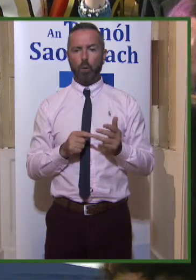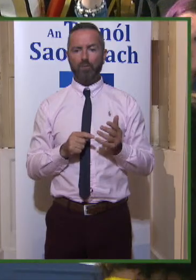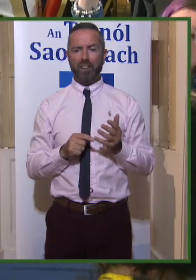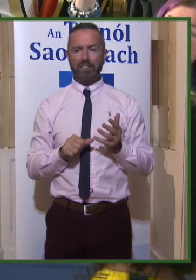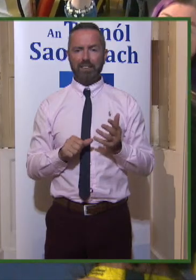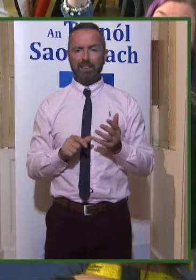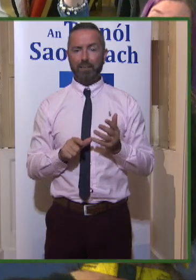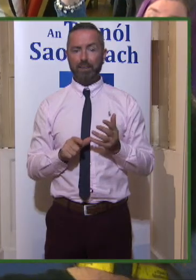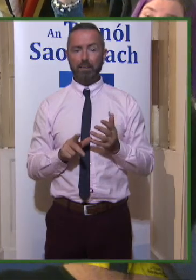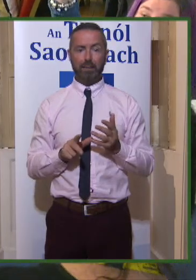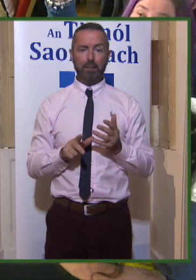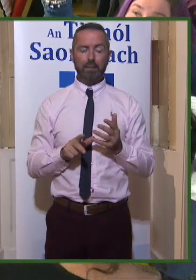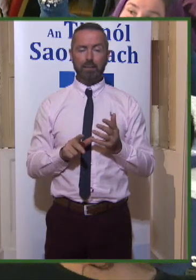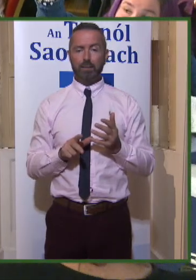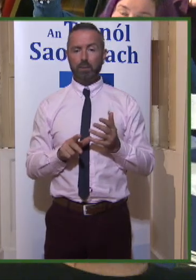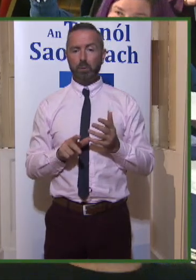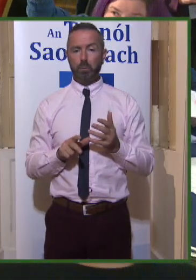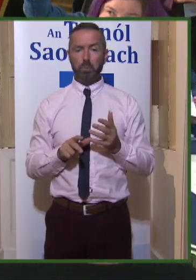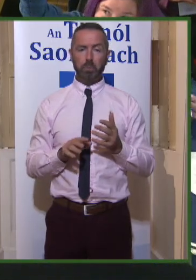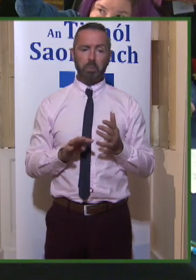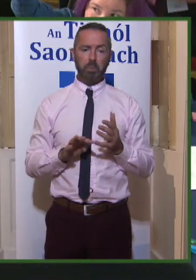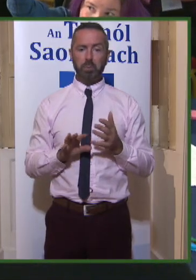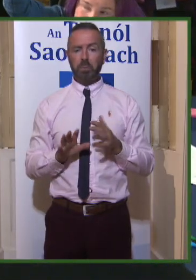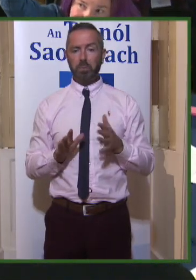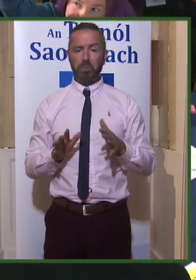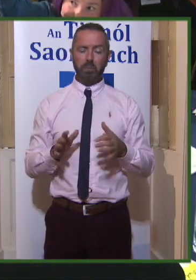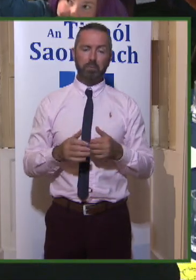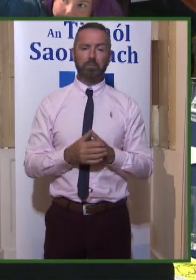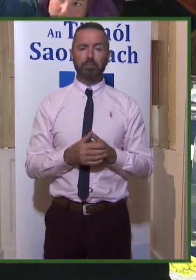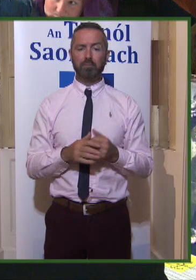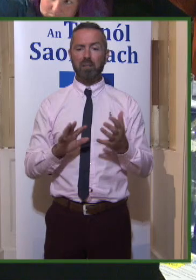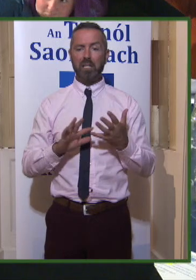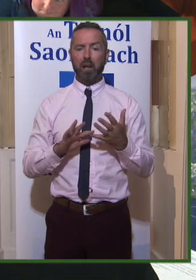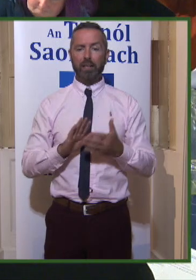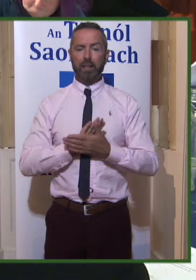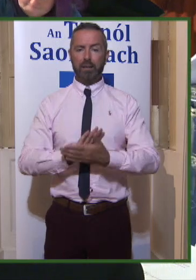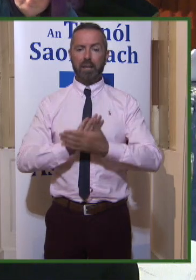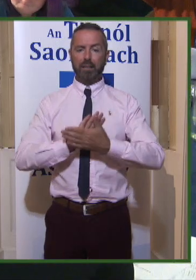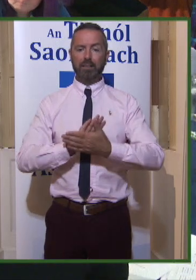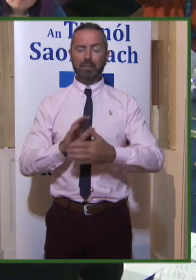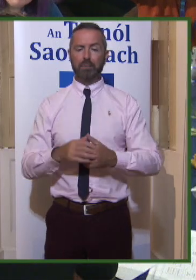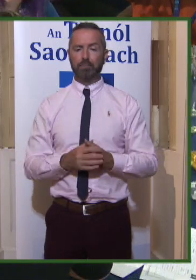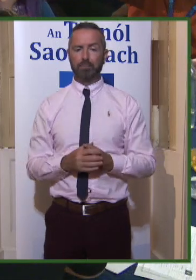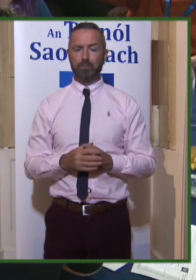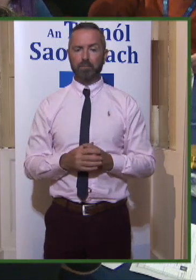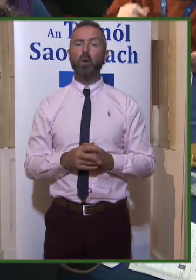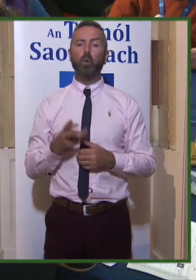6, 7, 8, 9. I'm getting 9. Yeah, it's for it. Yeah.